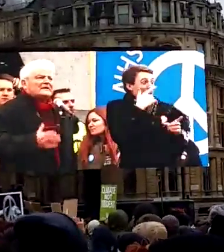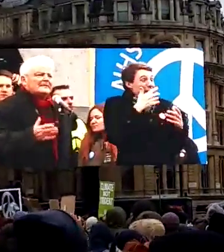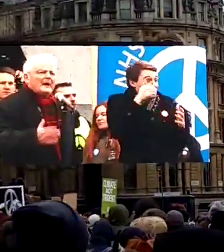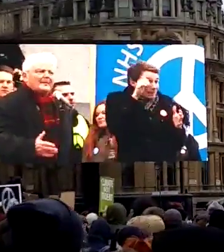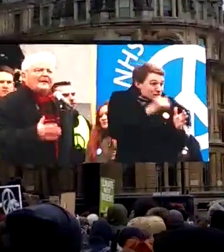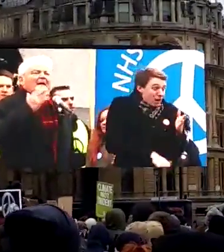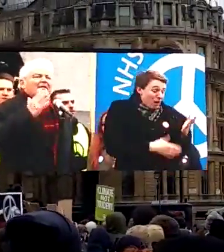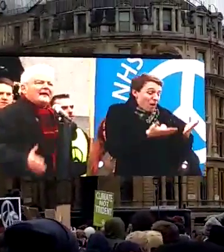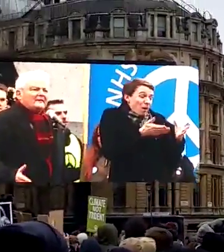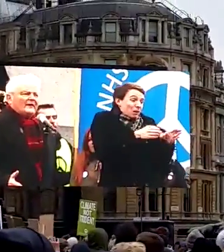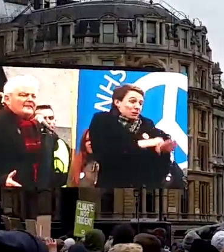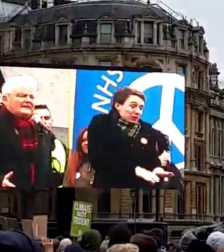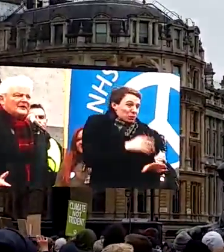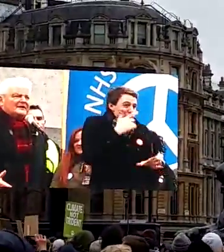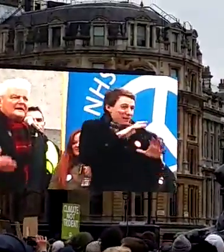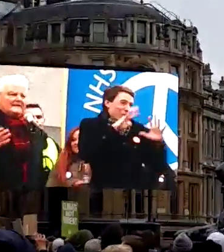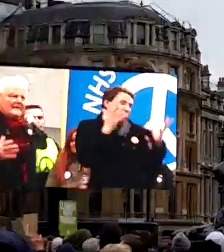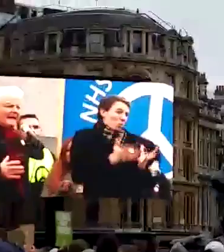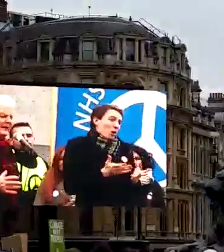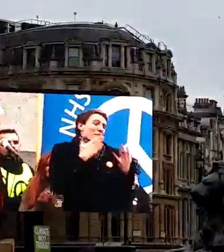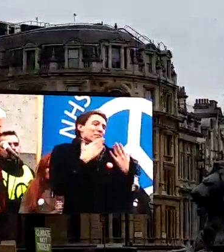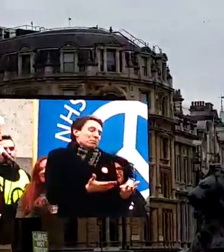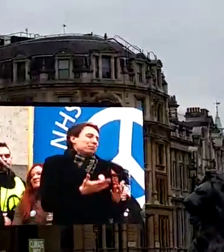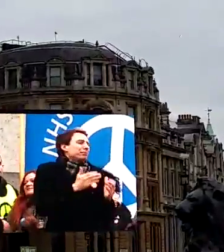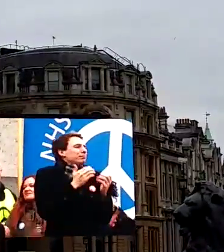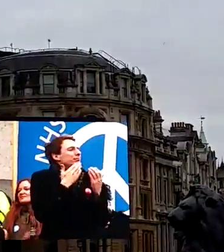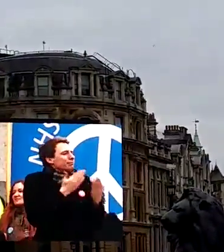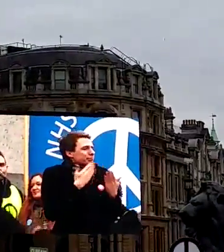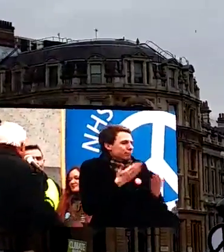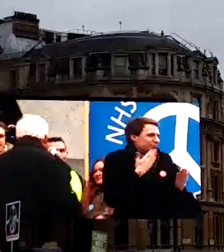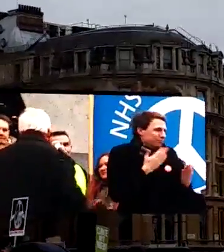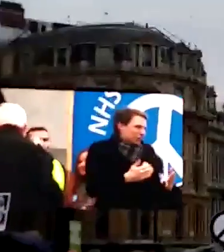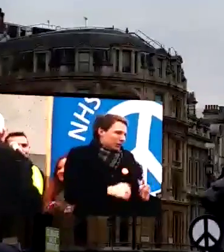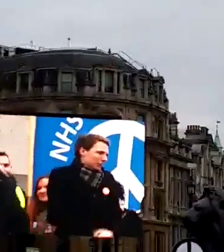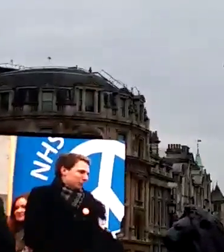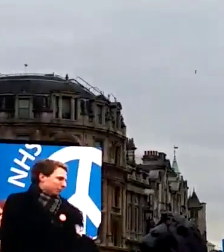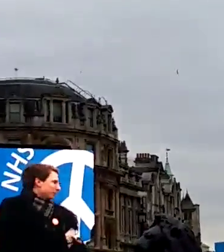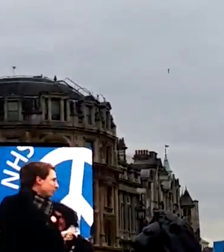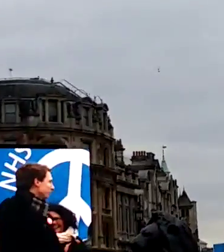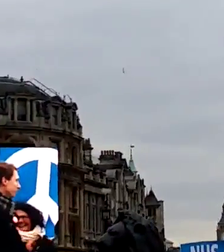let's lose this moment. Thank you very much indeed.